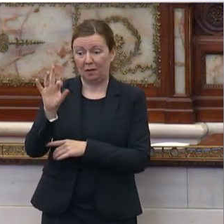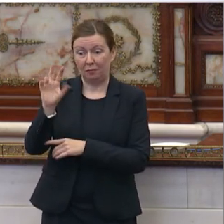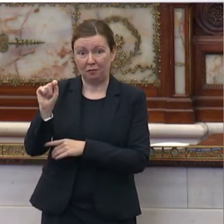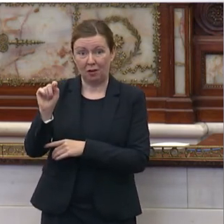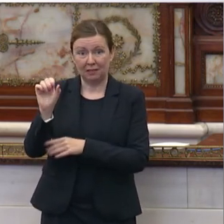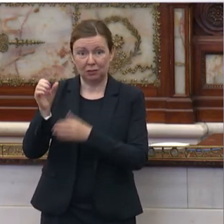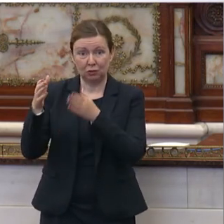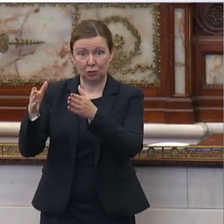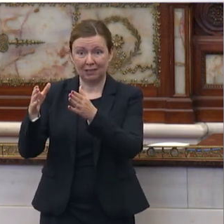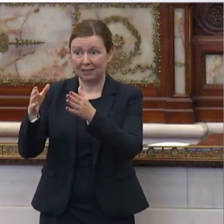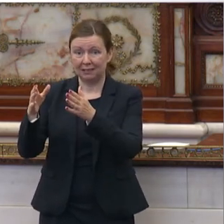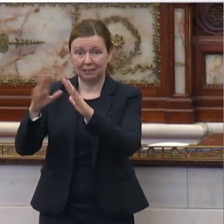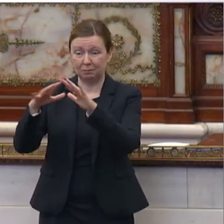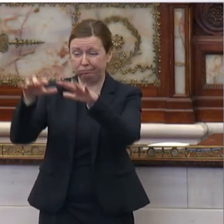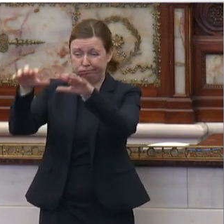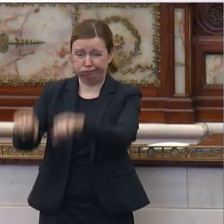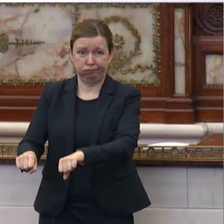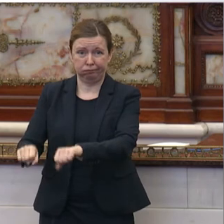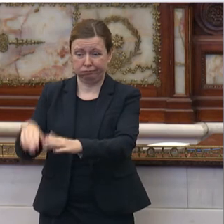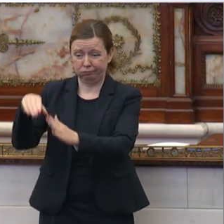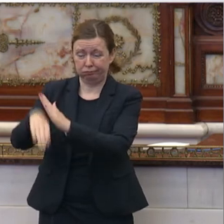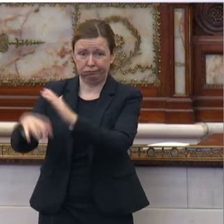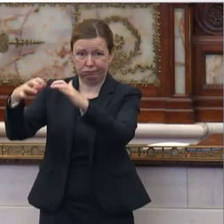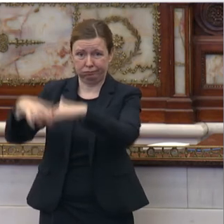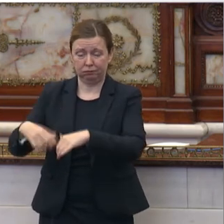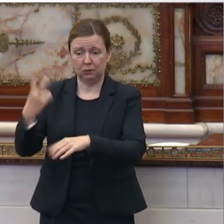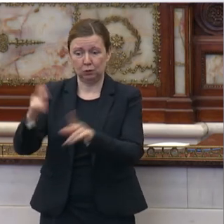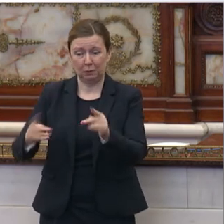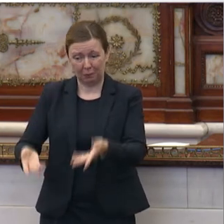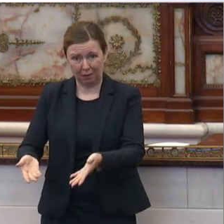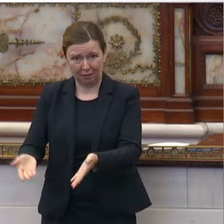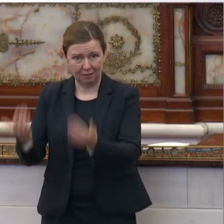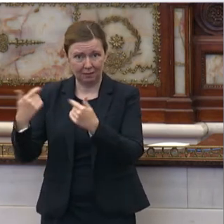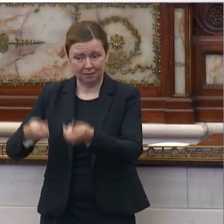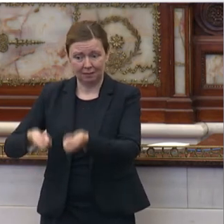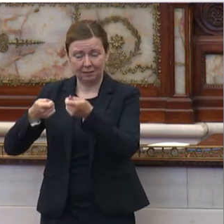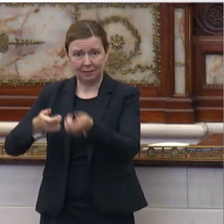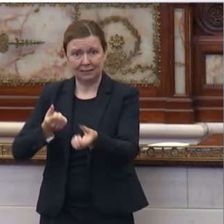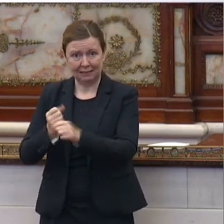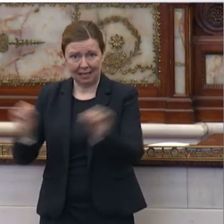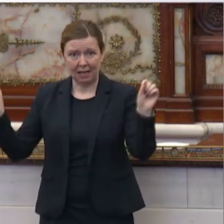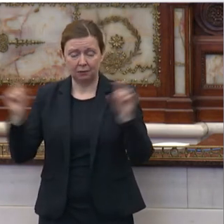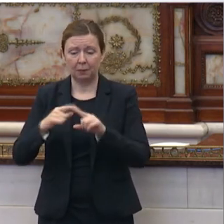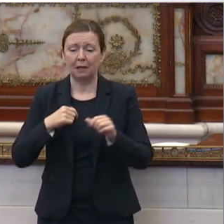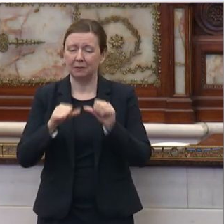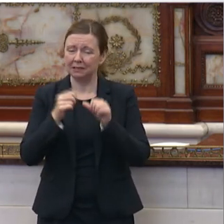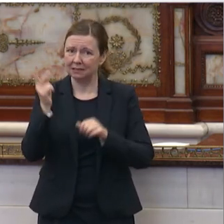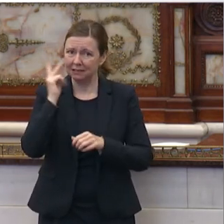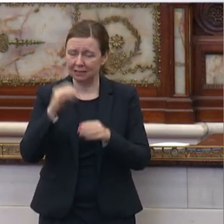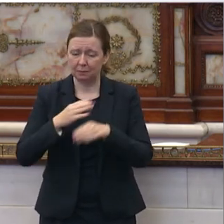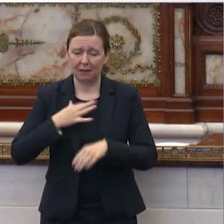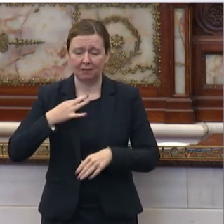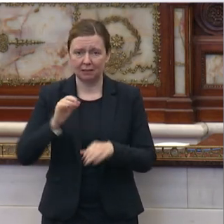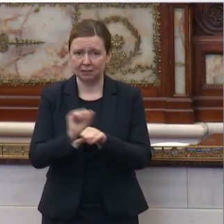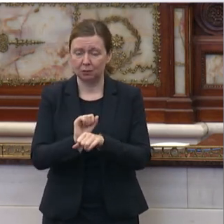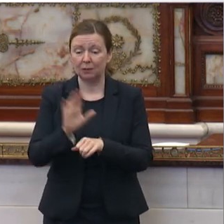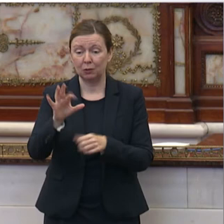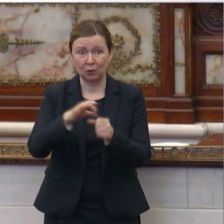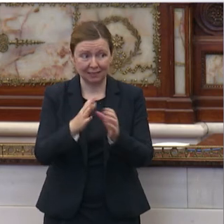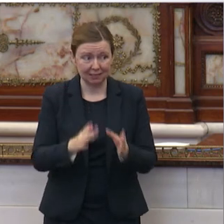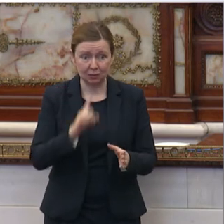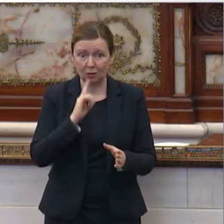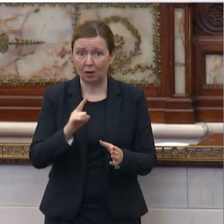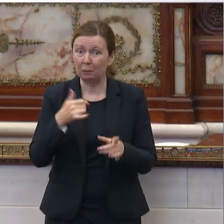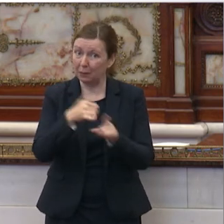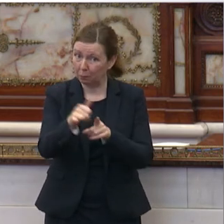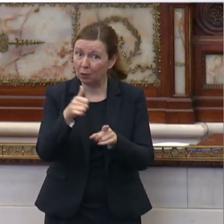people were pulled from the rubble by a Good Samaritan, but I'm consistently seeing in my volunteer work situations where your constituents are being